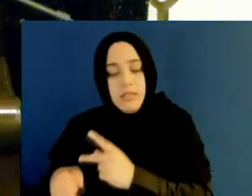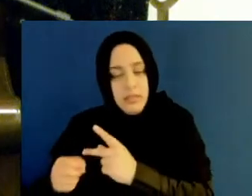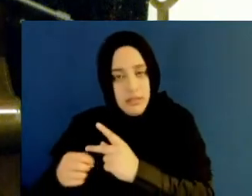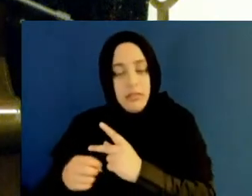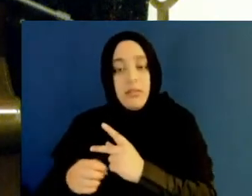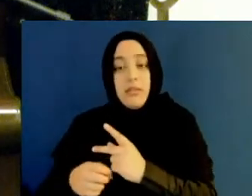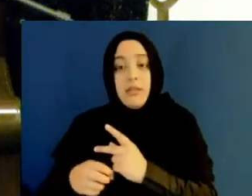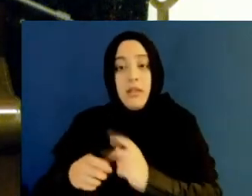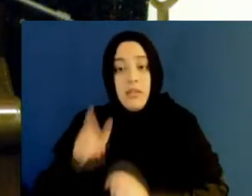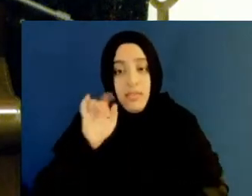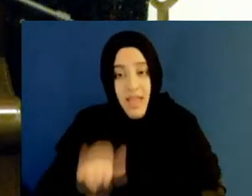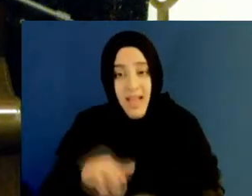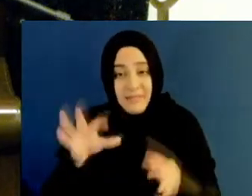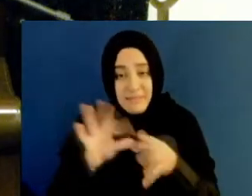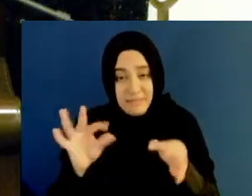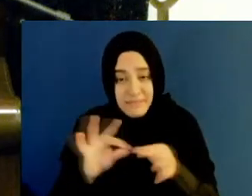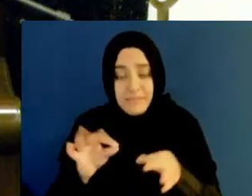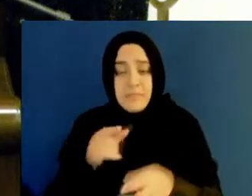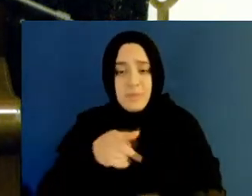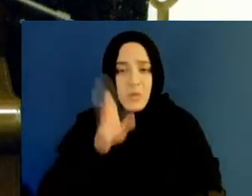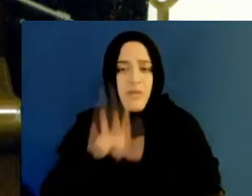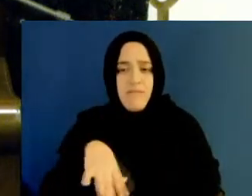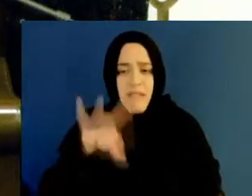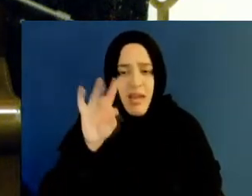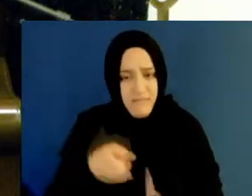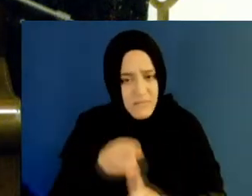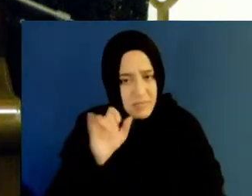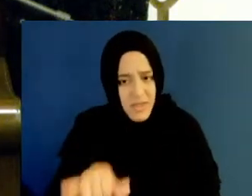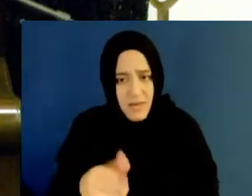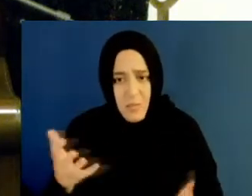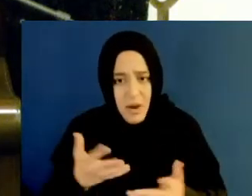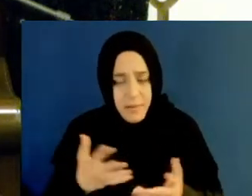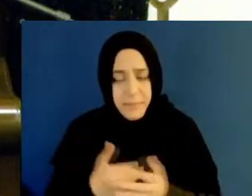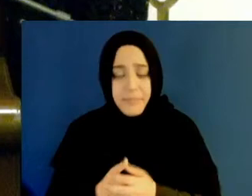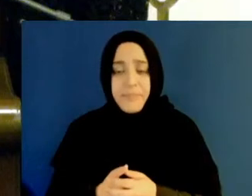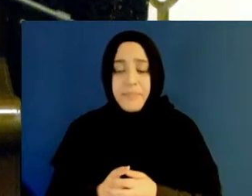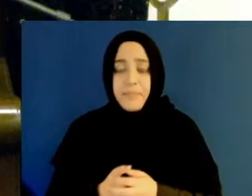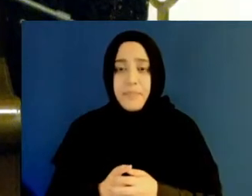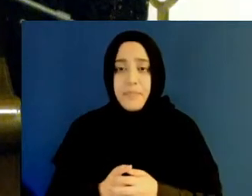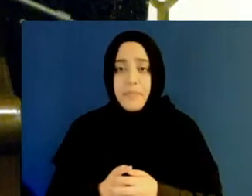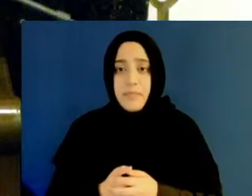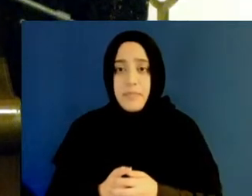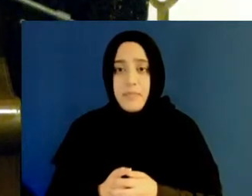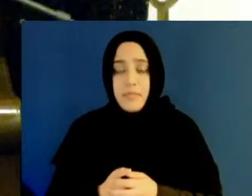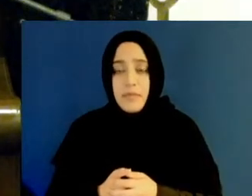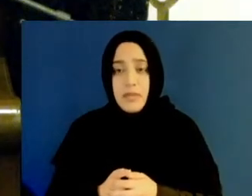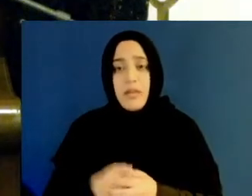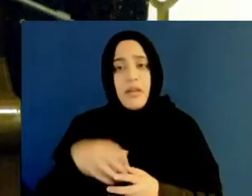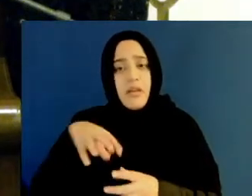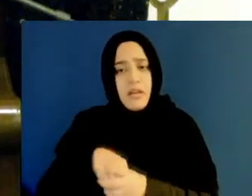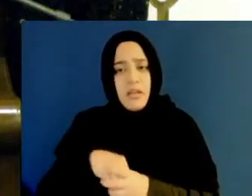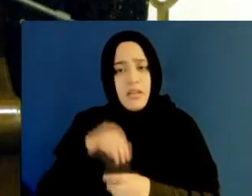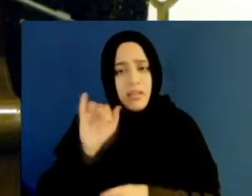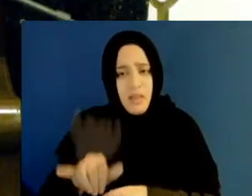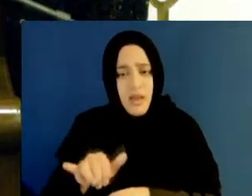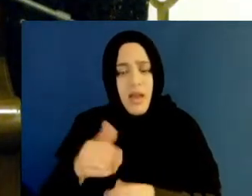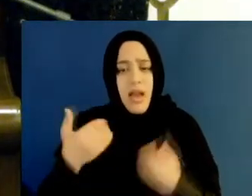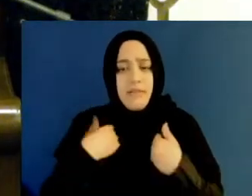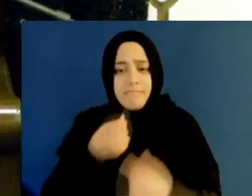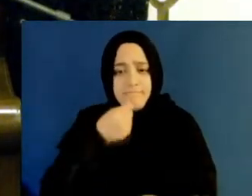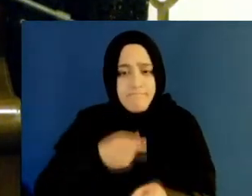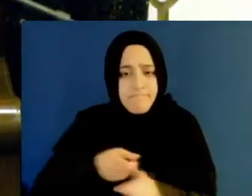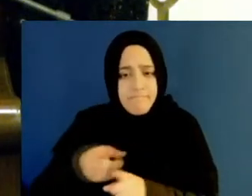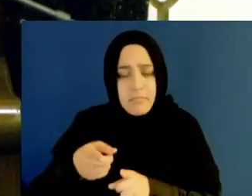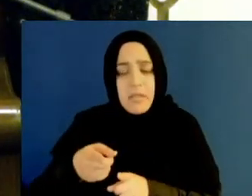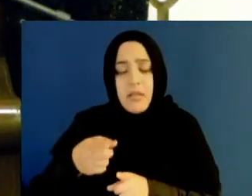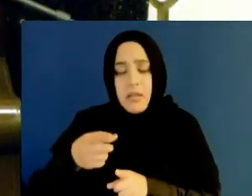those ulama within the Hawza Ilmiya that specialize in the world of Makatil, because the Maqtal and understanding